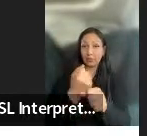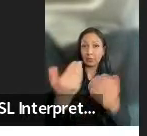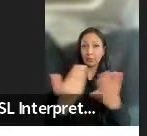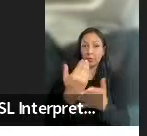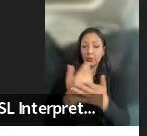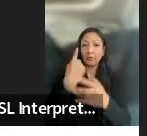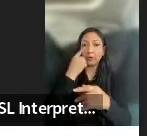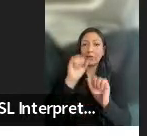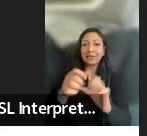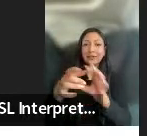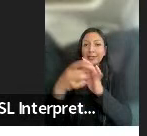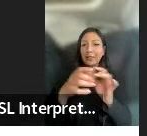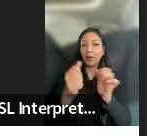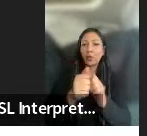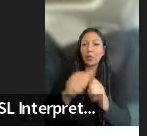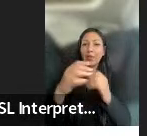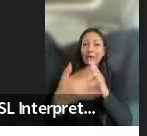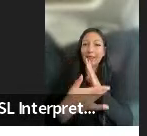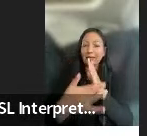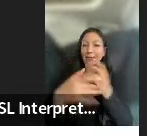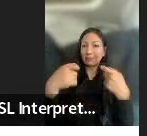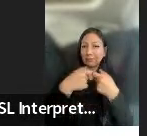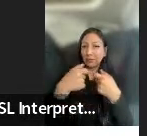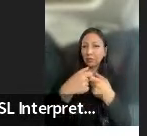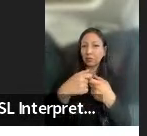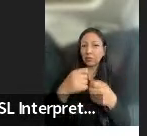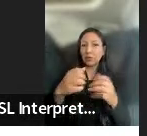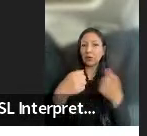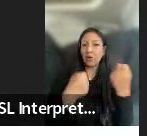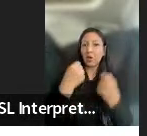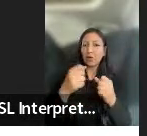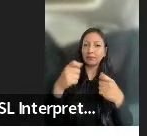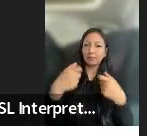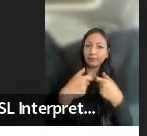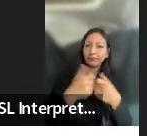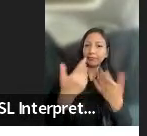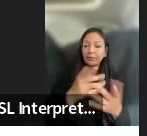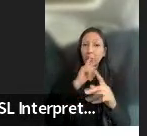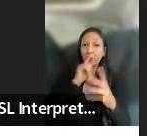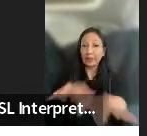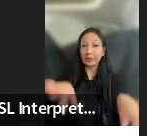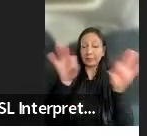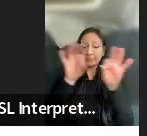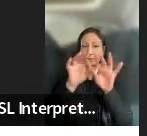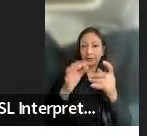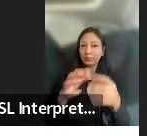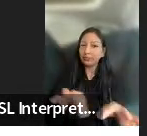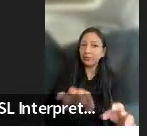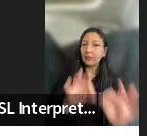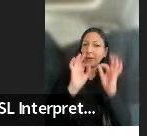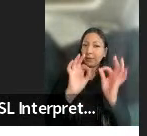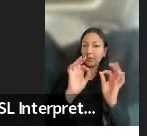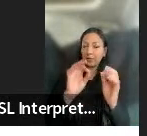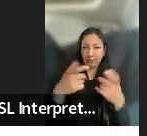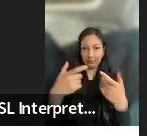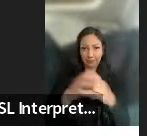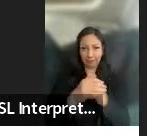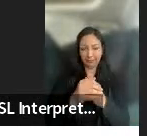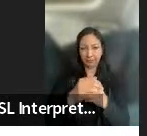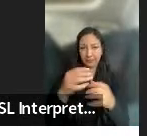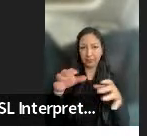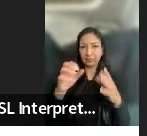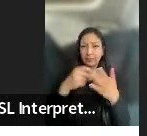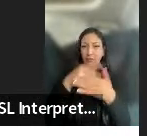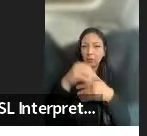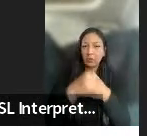relate to things like electric vehicle charging. It was a really excellent project, and I think that it's time for us to build on it in light of a lot of the things that